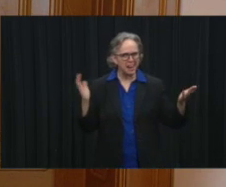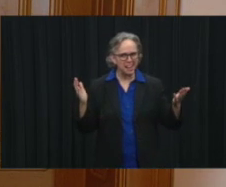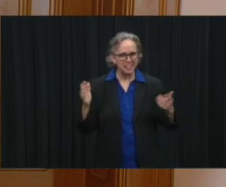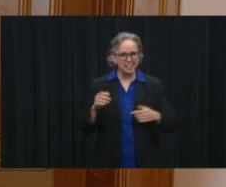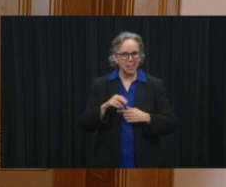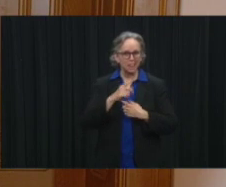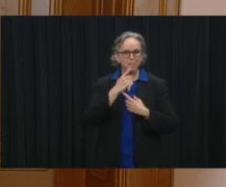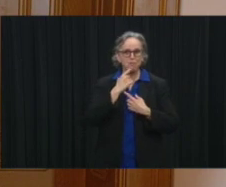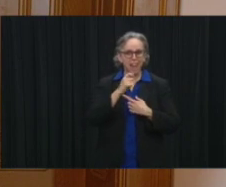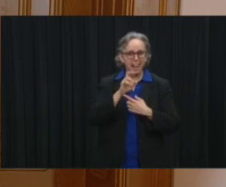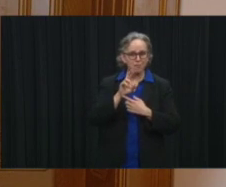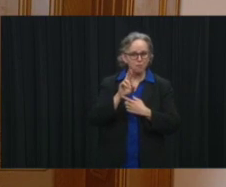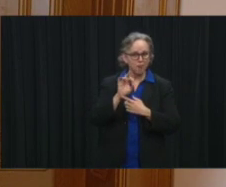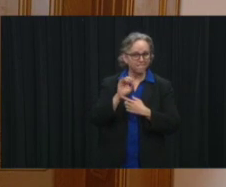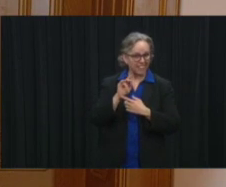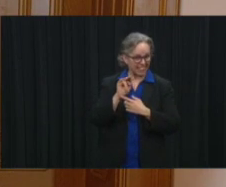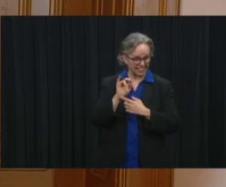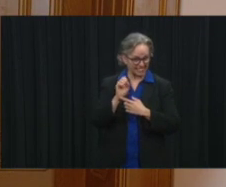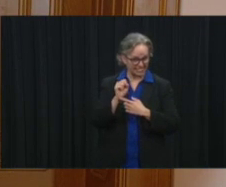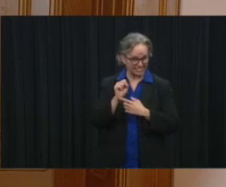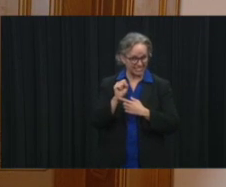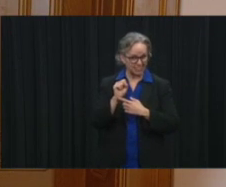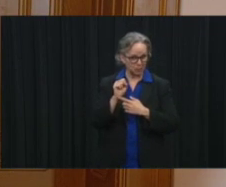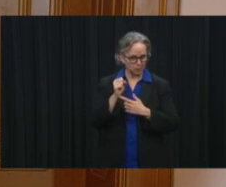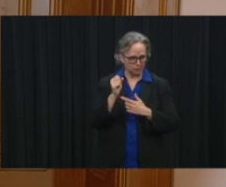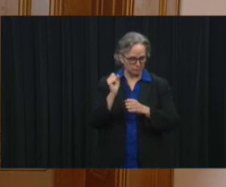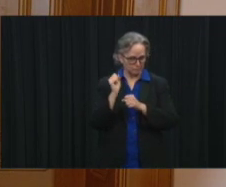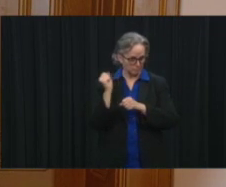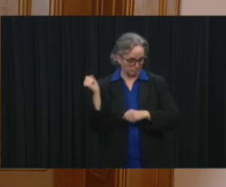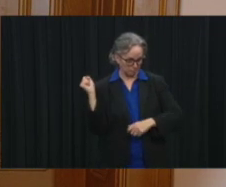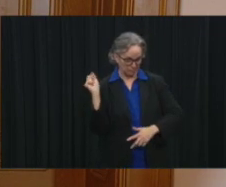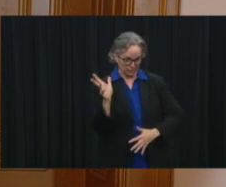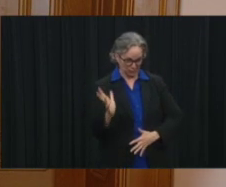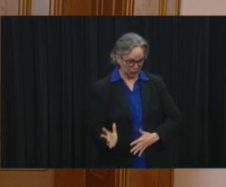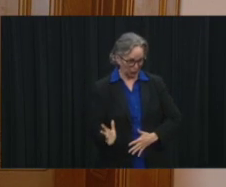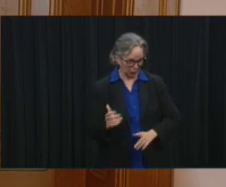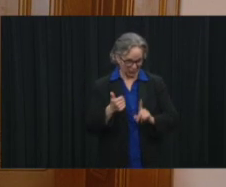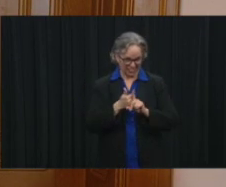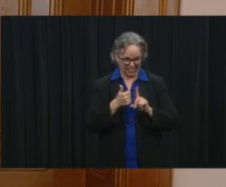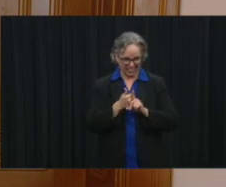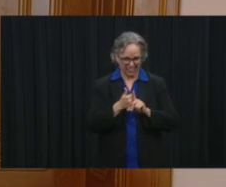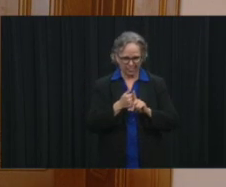a complete game, and it was 2-1 the Yankees. So a little trivia.